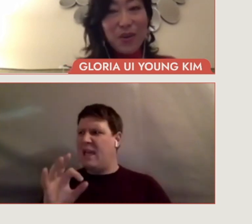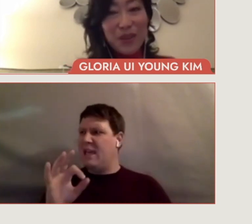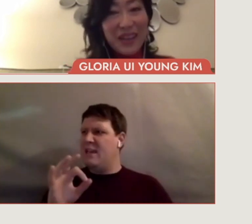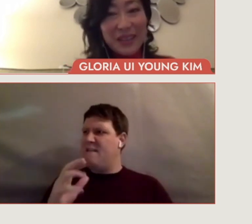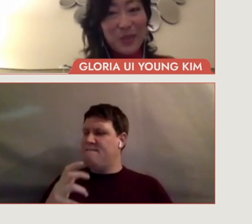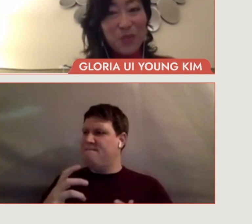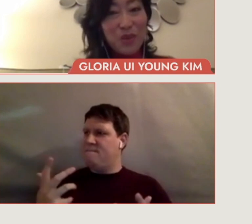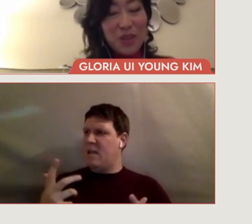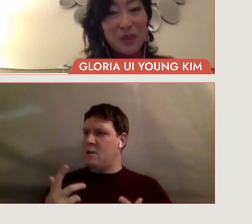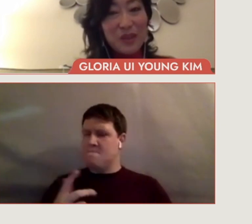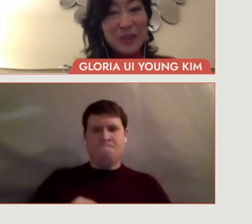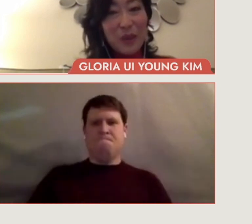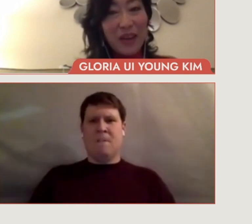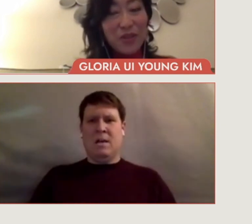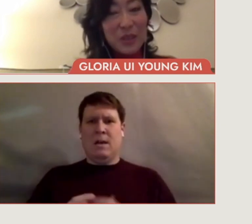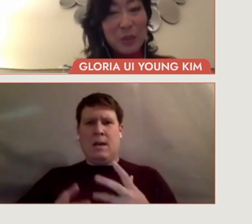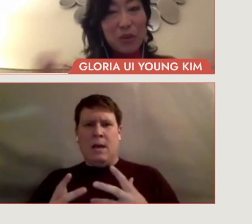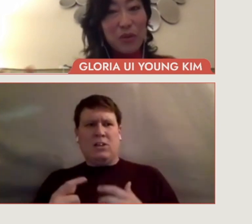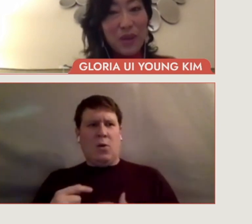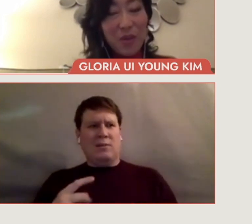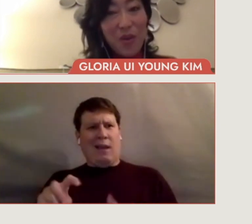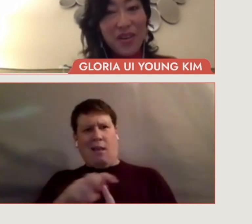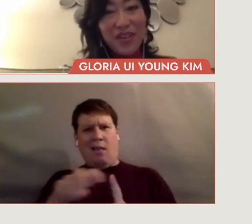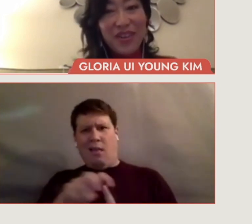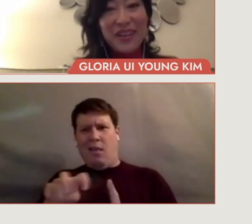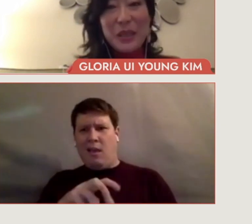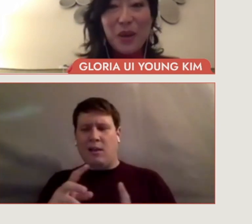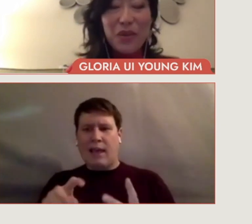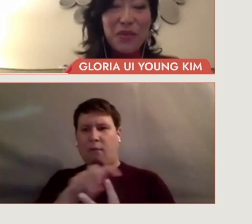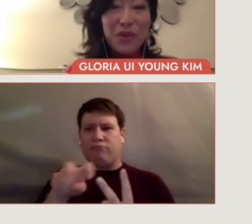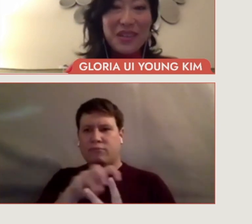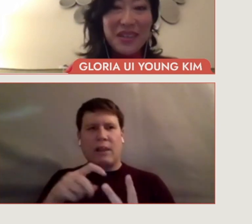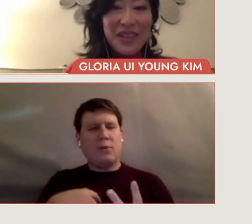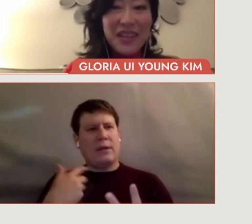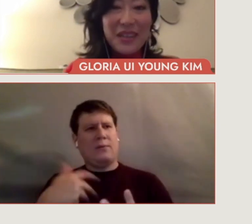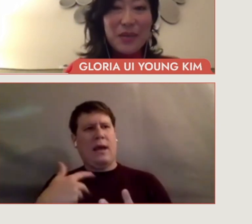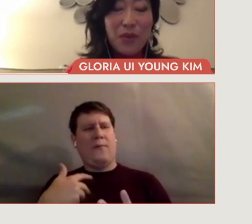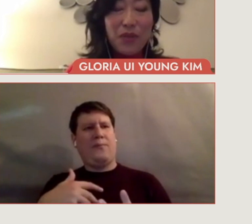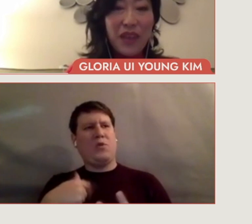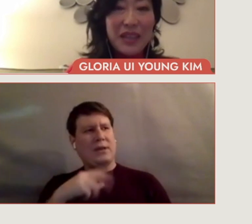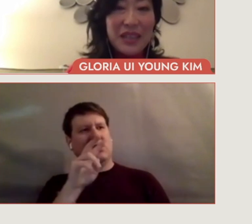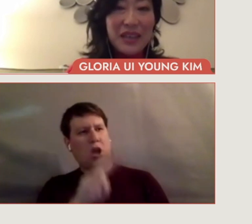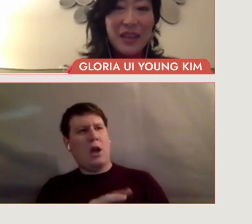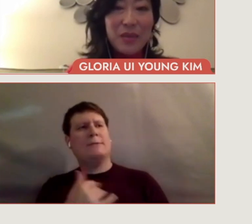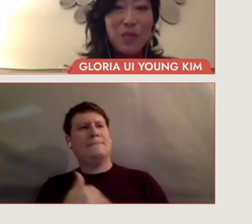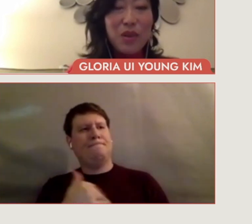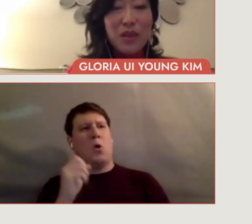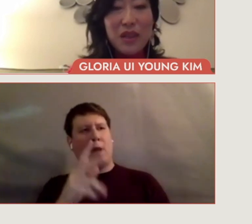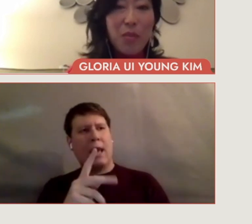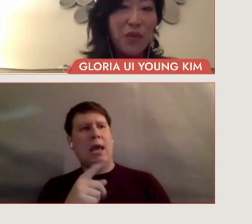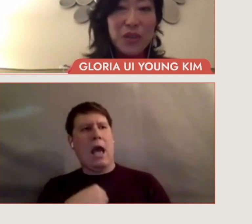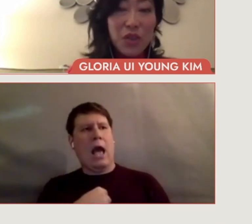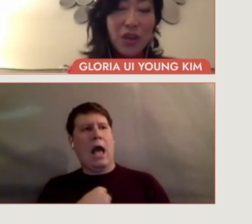whoa, this actress just blew me out of the water. And so I rewrote it to reflect someone who